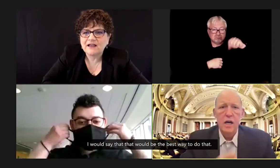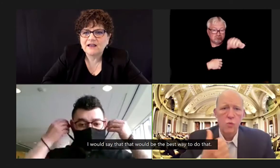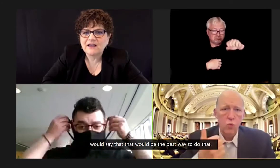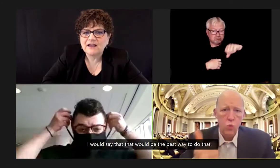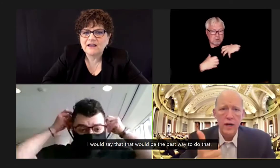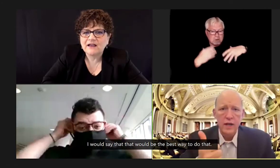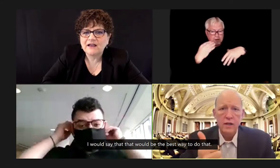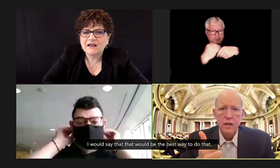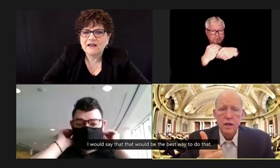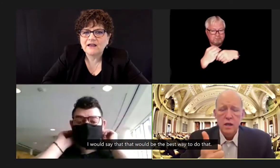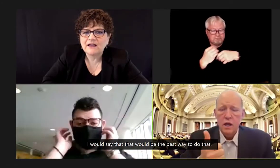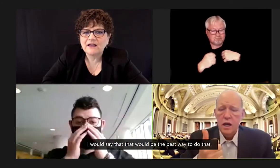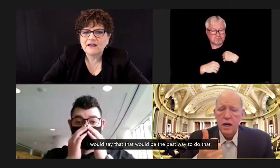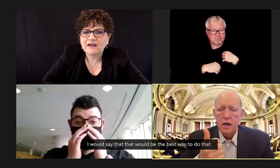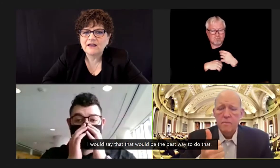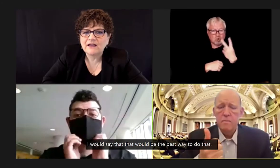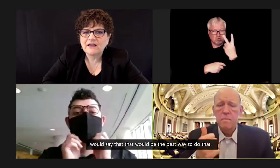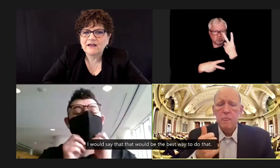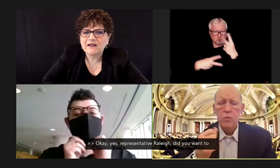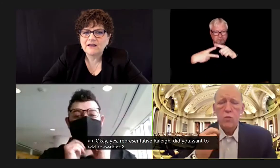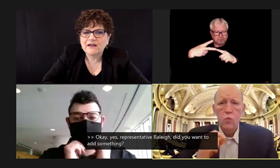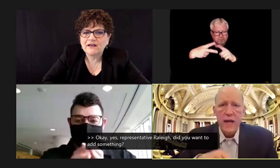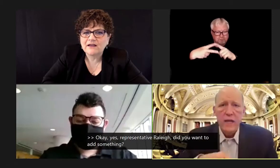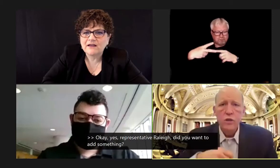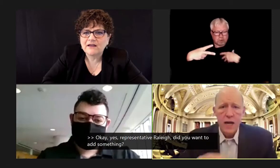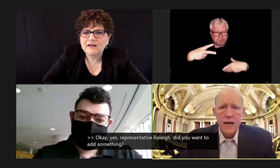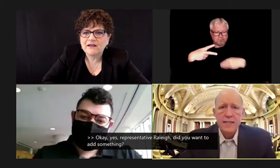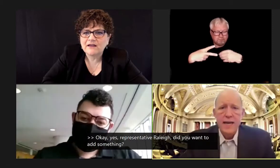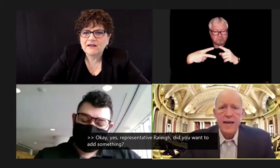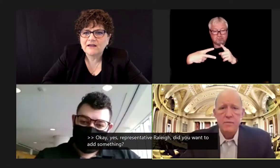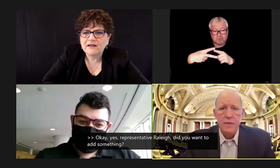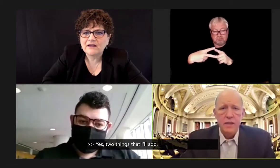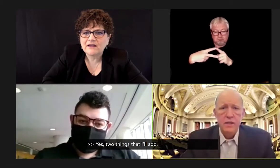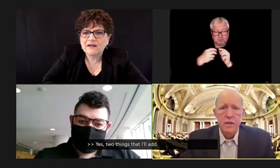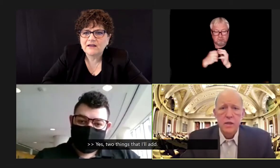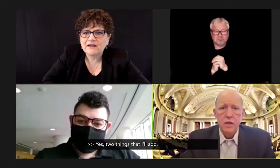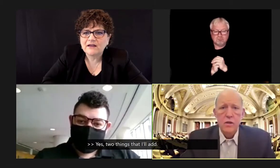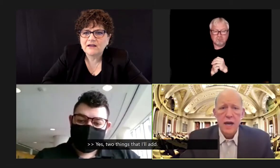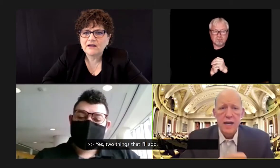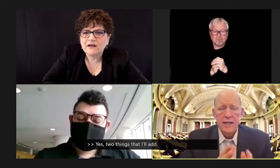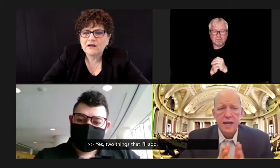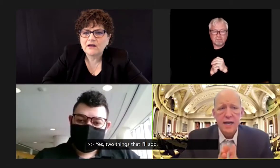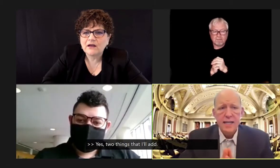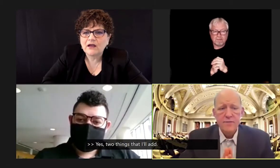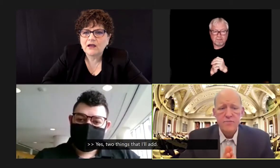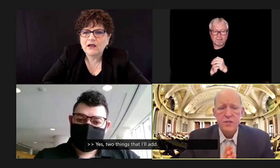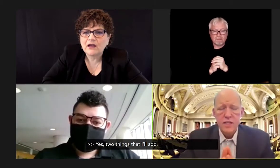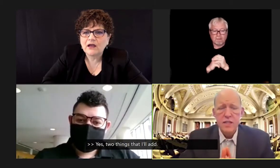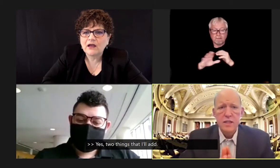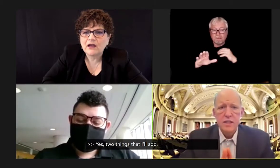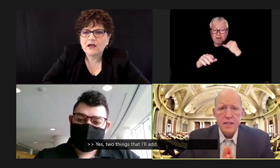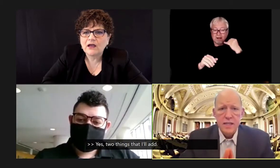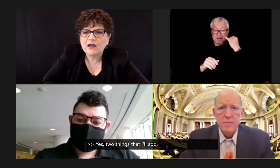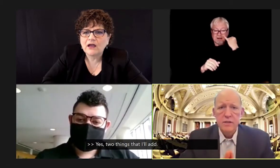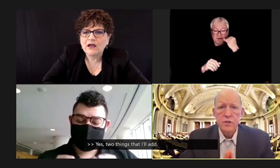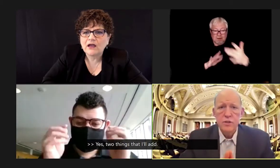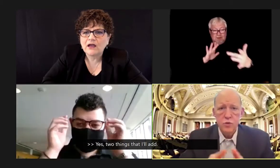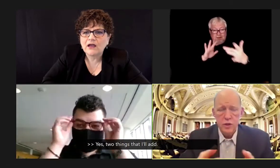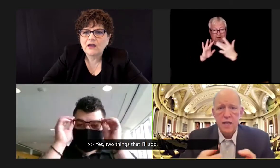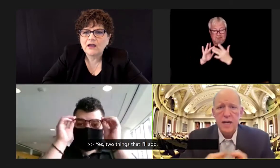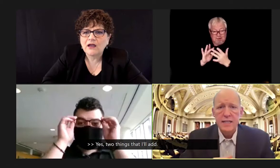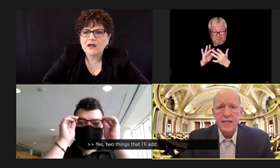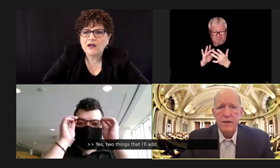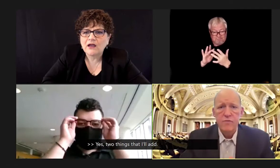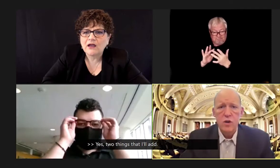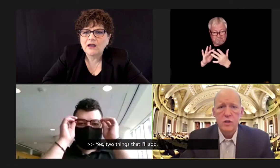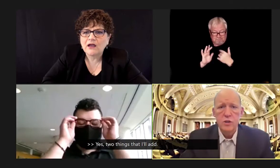add. One, when you contact me, I see that the emails or